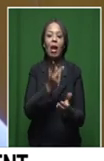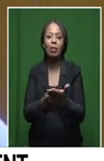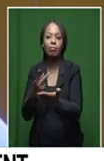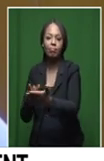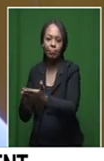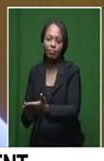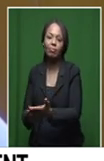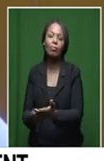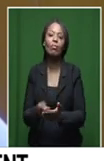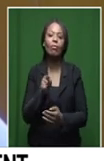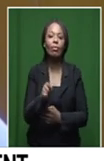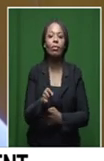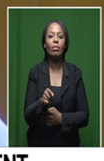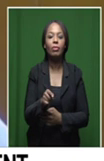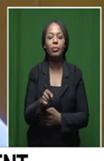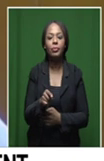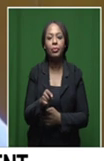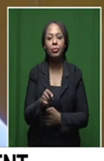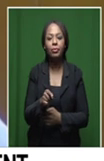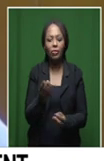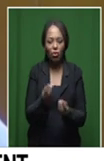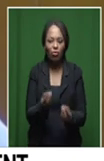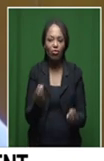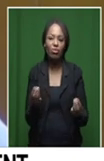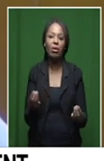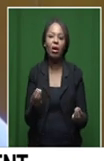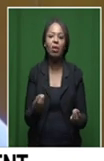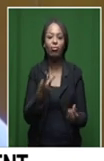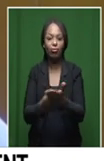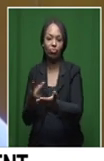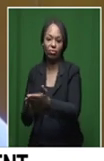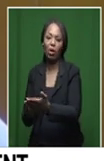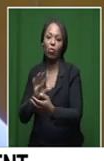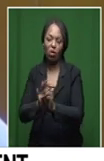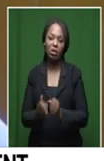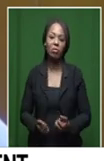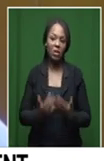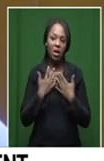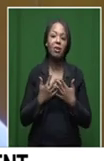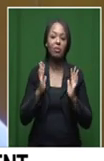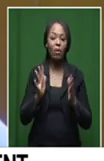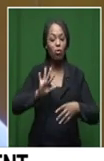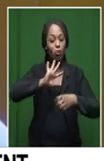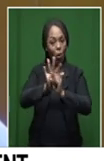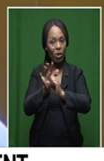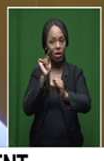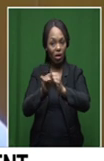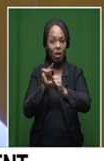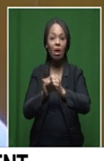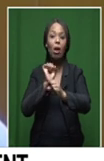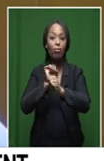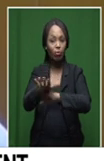admissions being in the younger population. So COVID certainly does affect